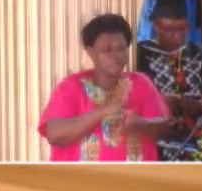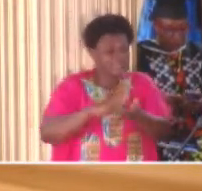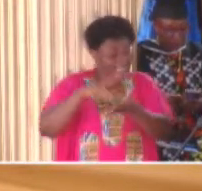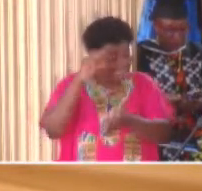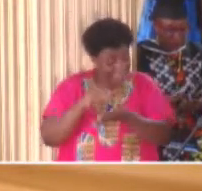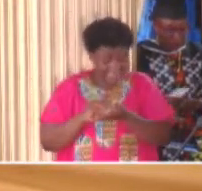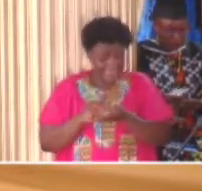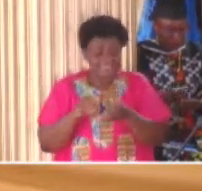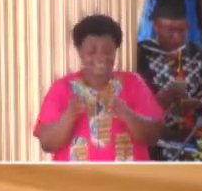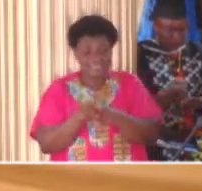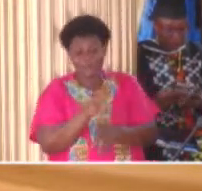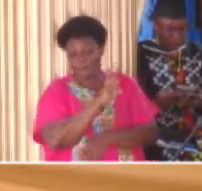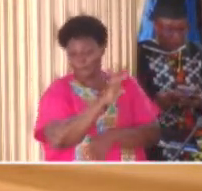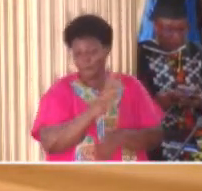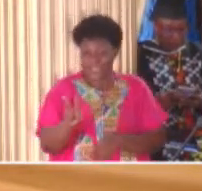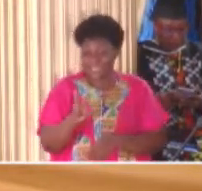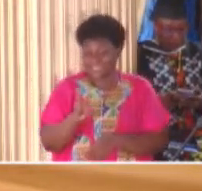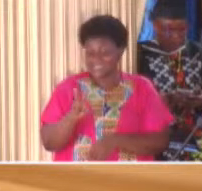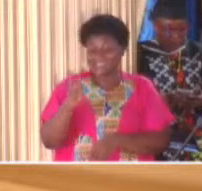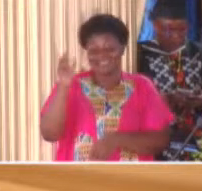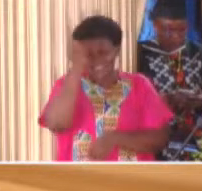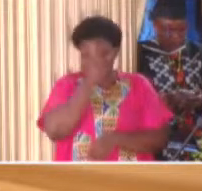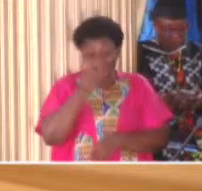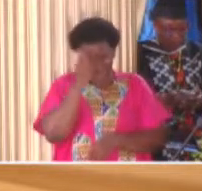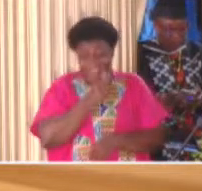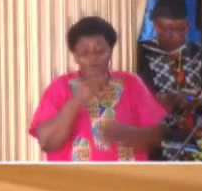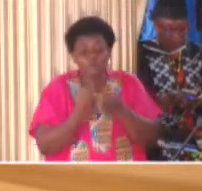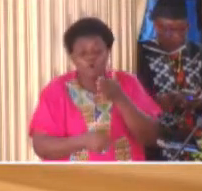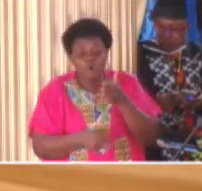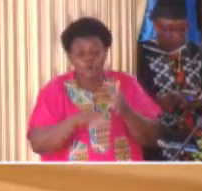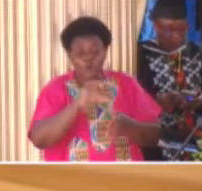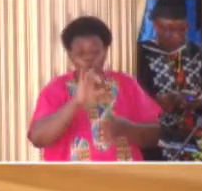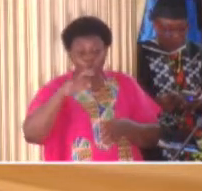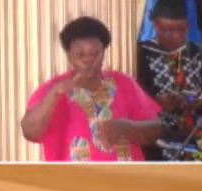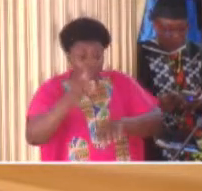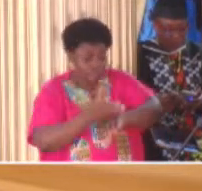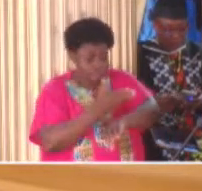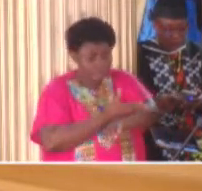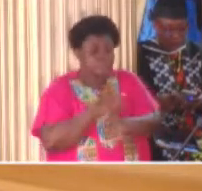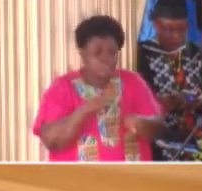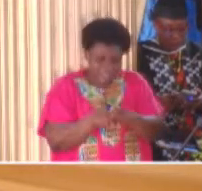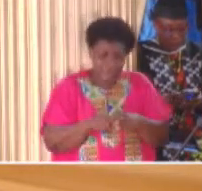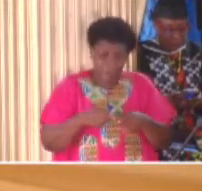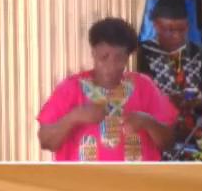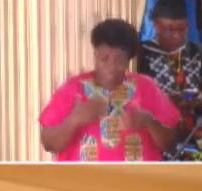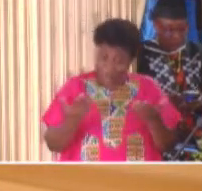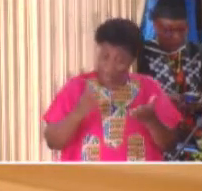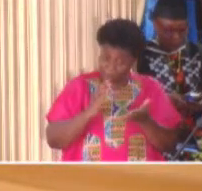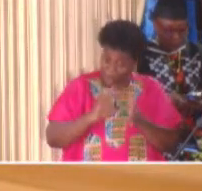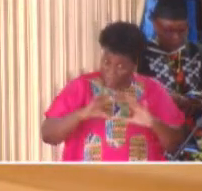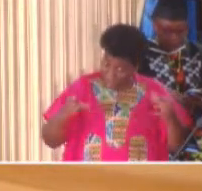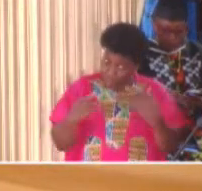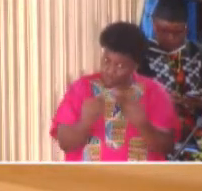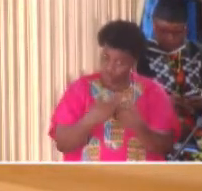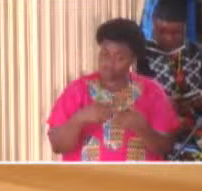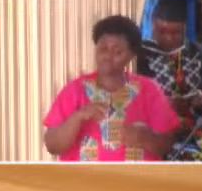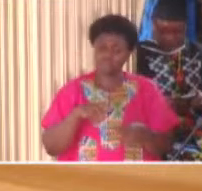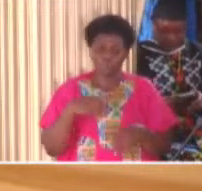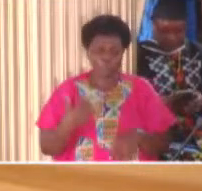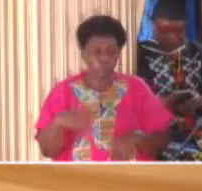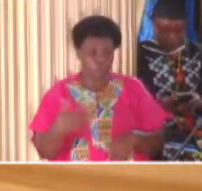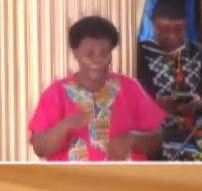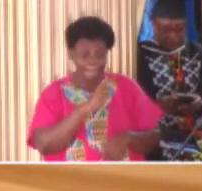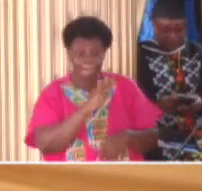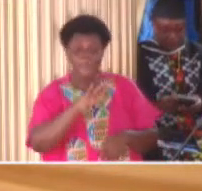Center for Crop Improvement has also completed upgrades to its classrooms, bioinformatics platform, and entrepreneurship hub,